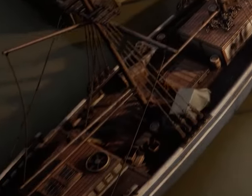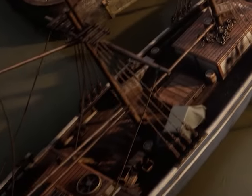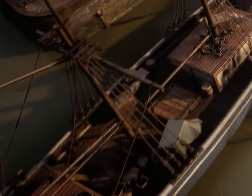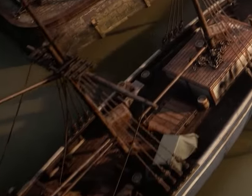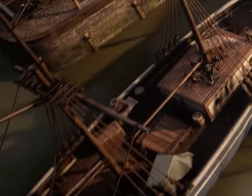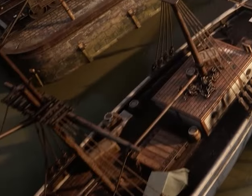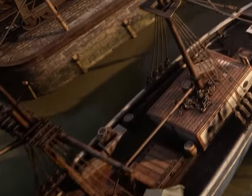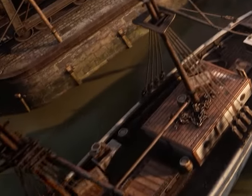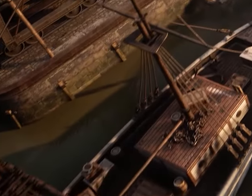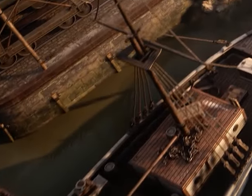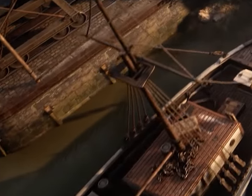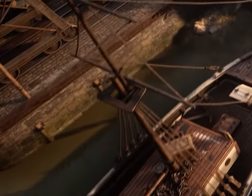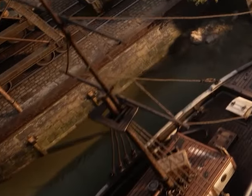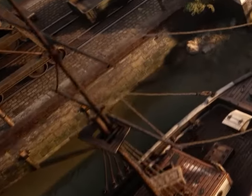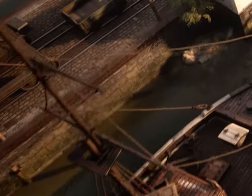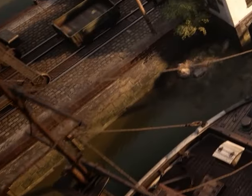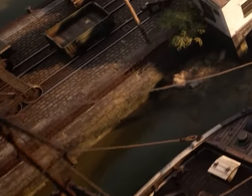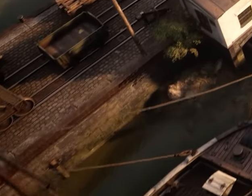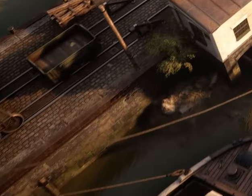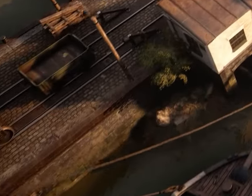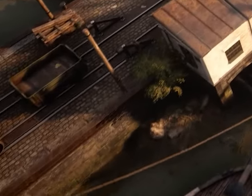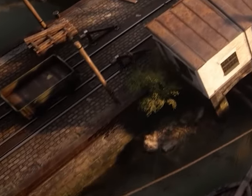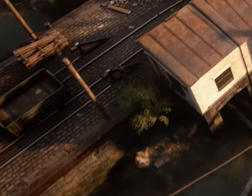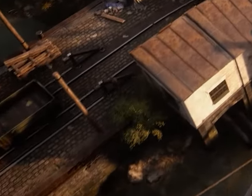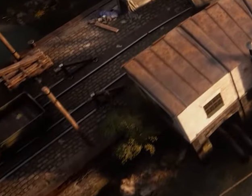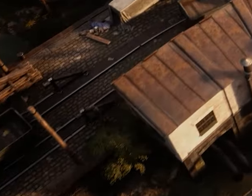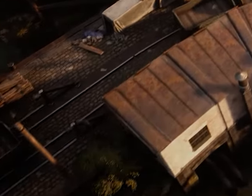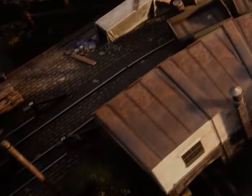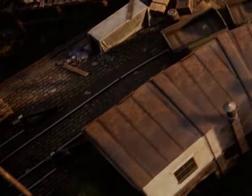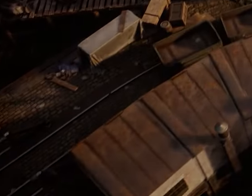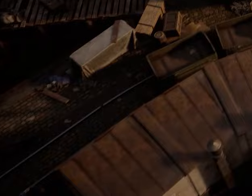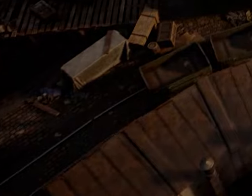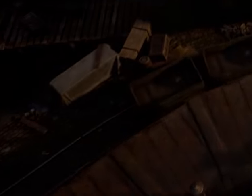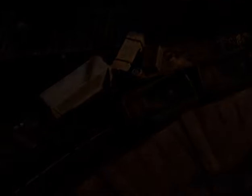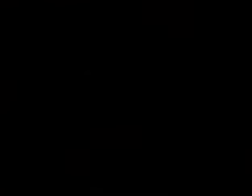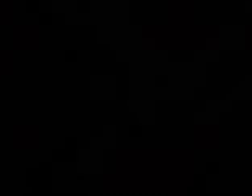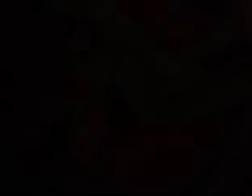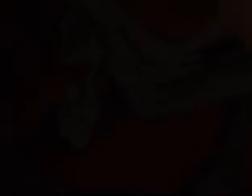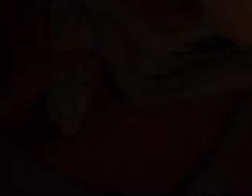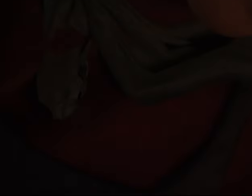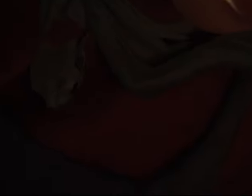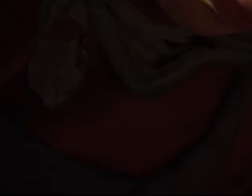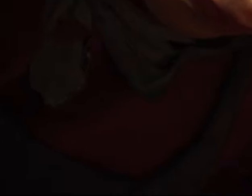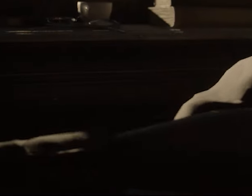I know that you're worried about the war on the continent.